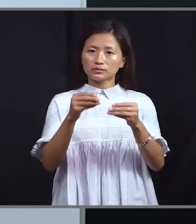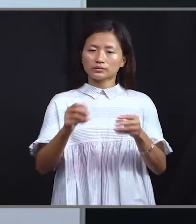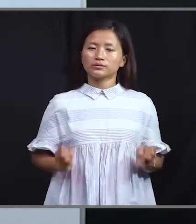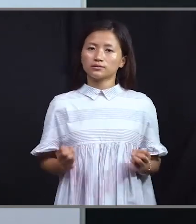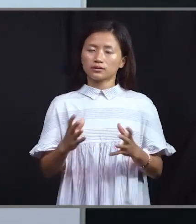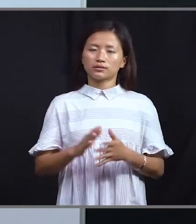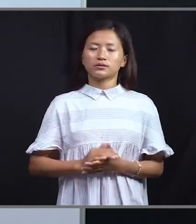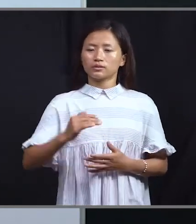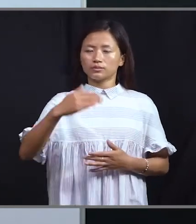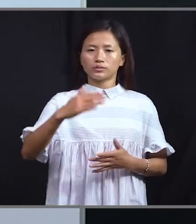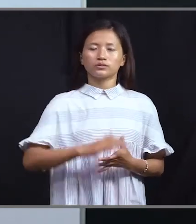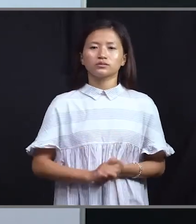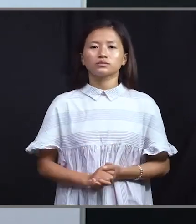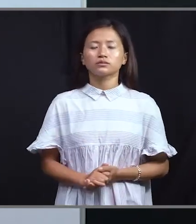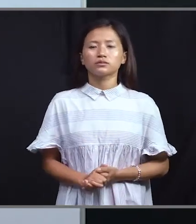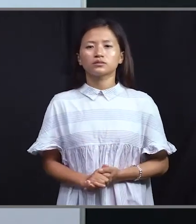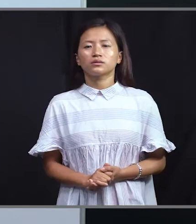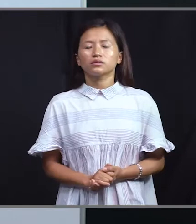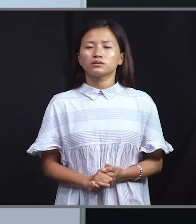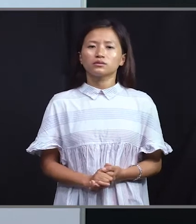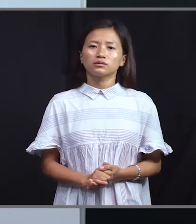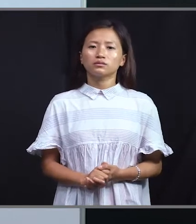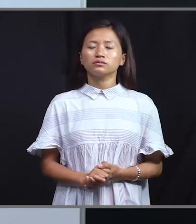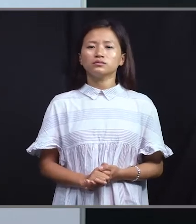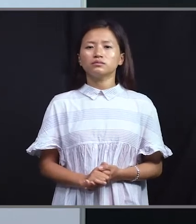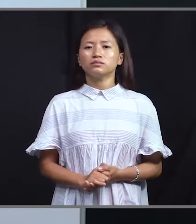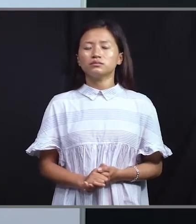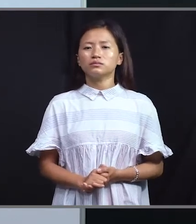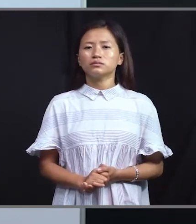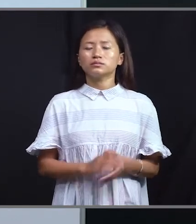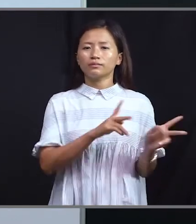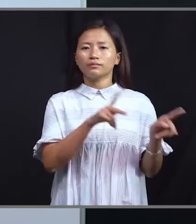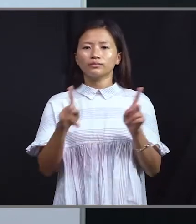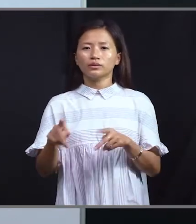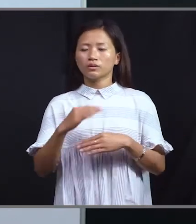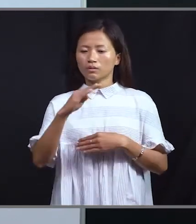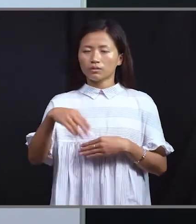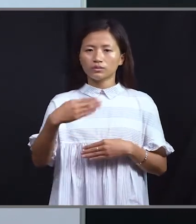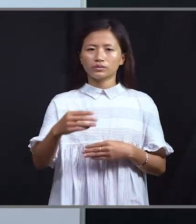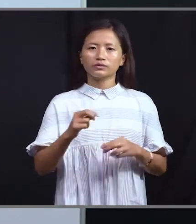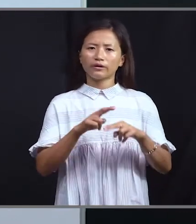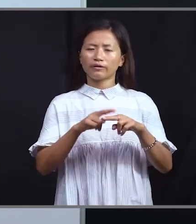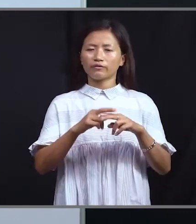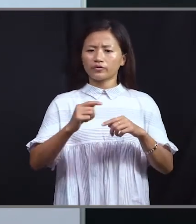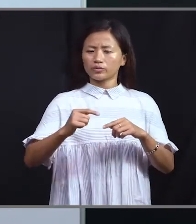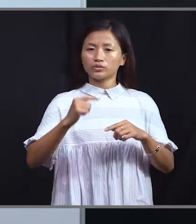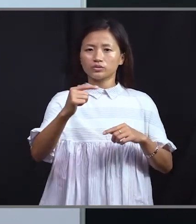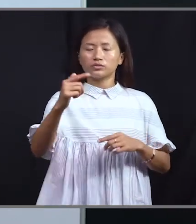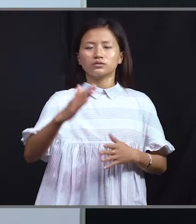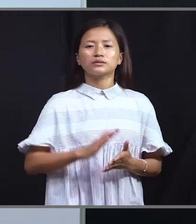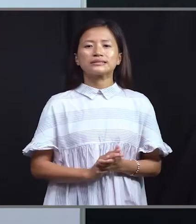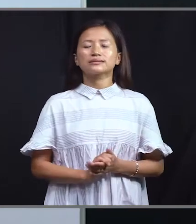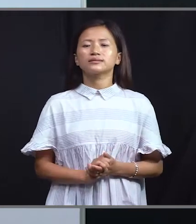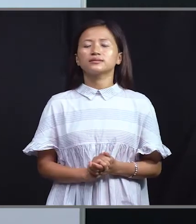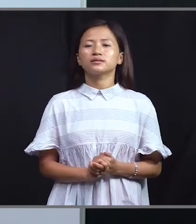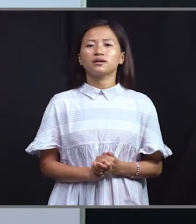the plans, okay. So planning is always futuristic. We plan for future,